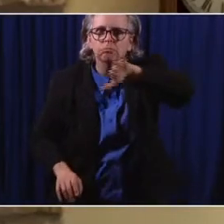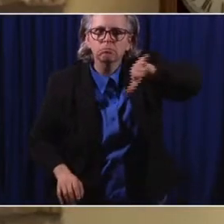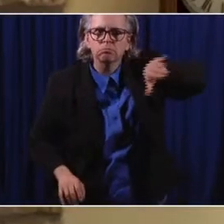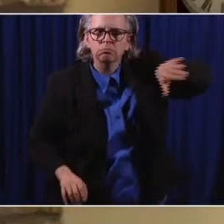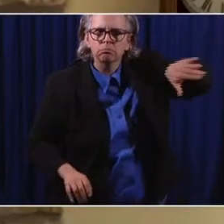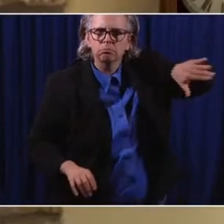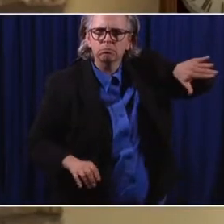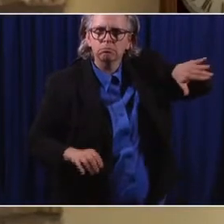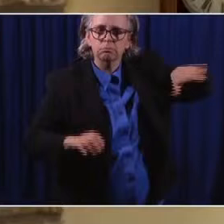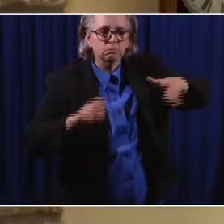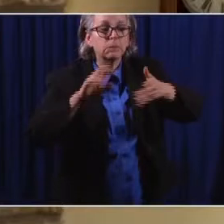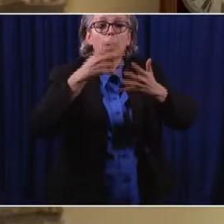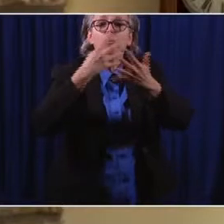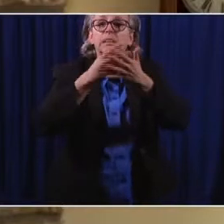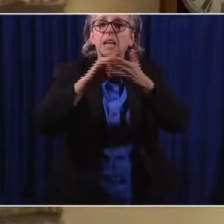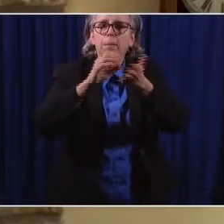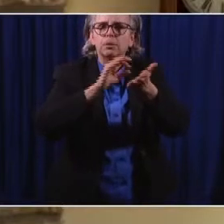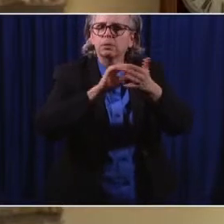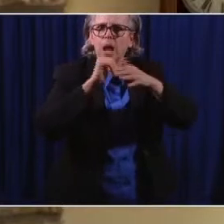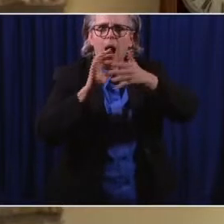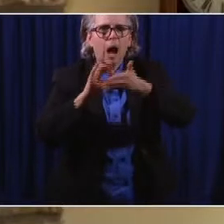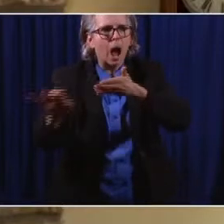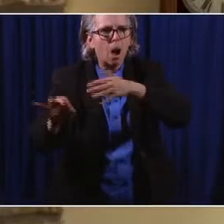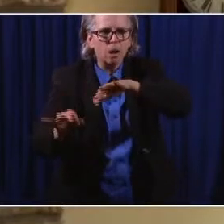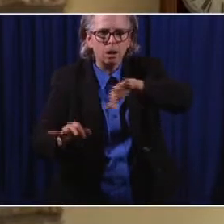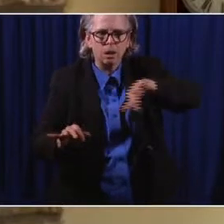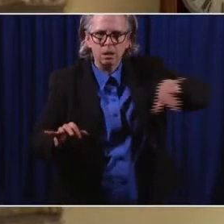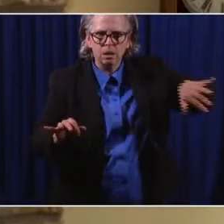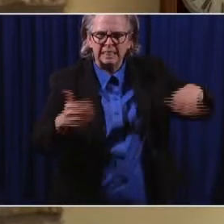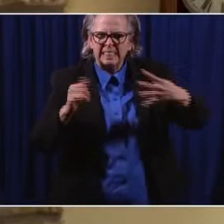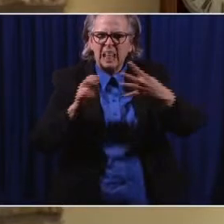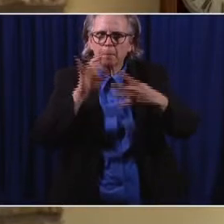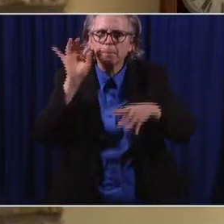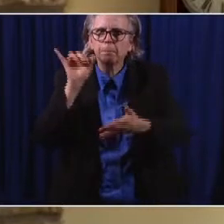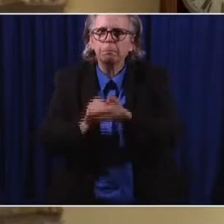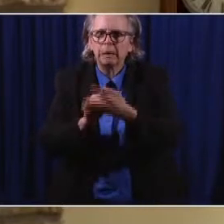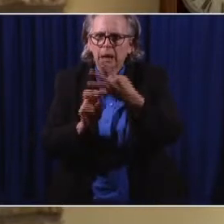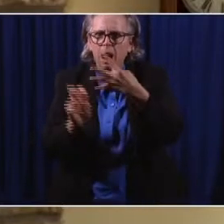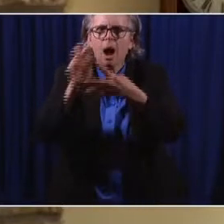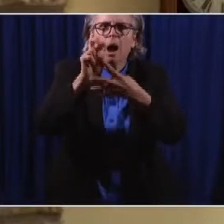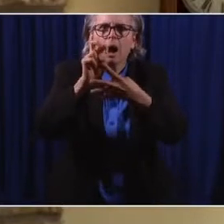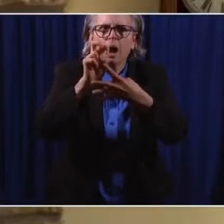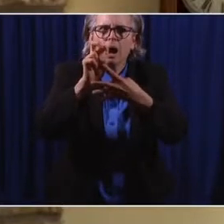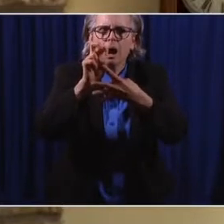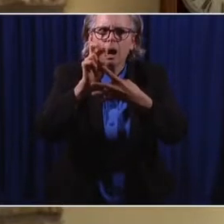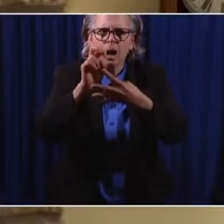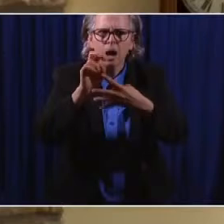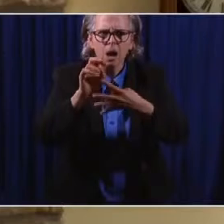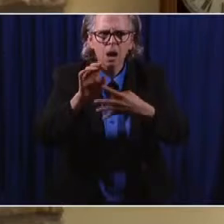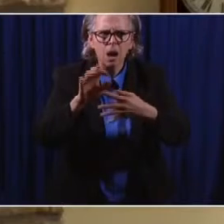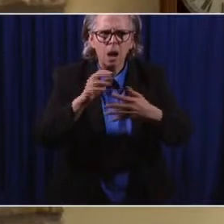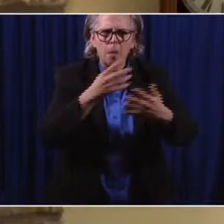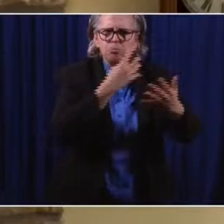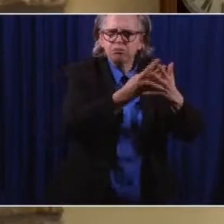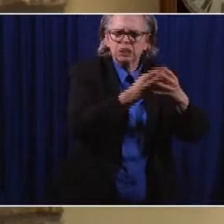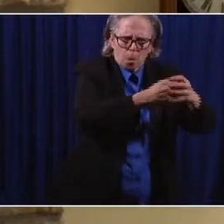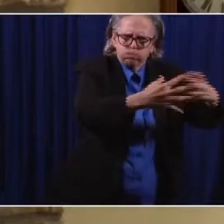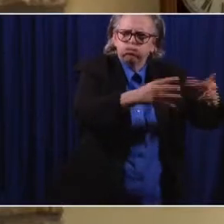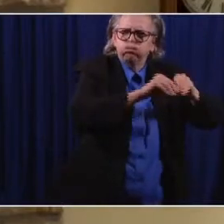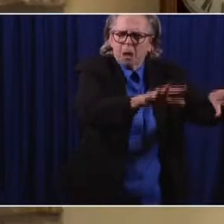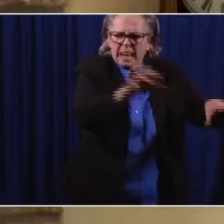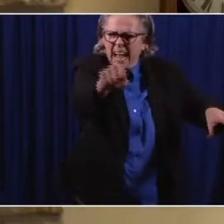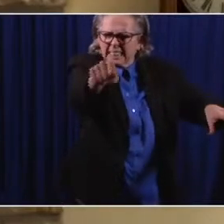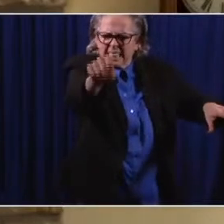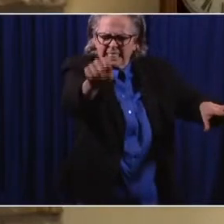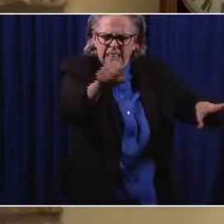exactly what the prison outbreak, which there certainly is one, what it impacts and what it